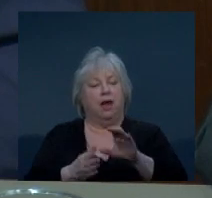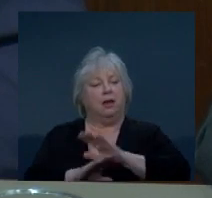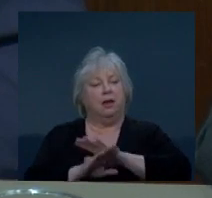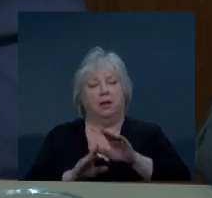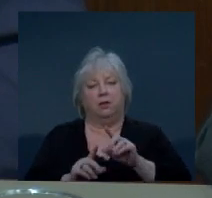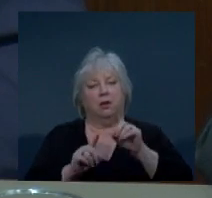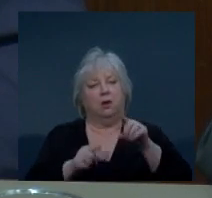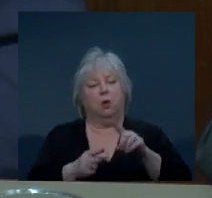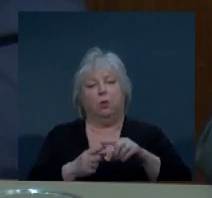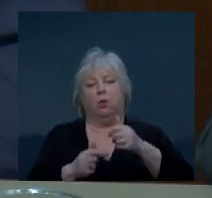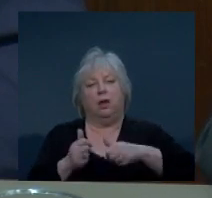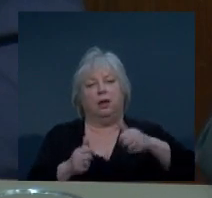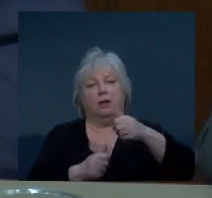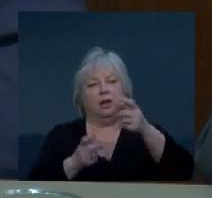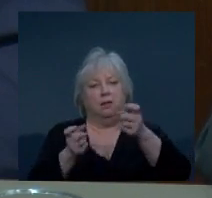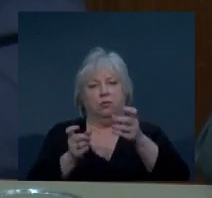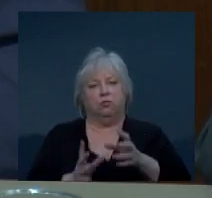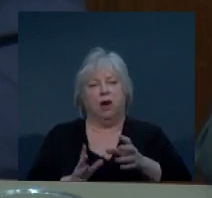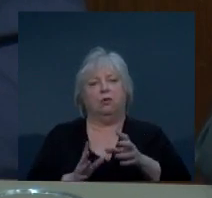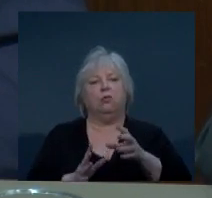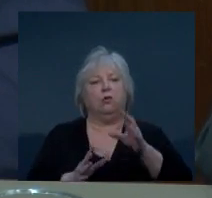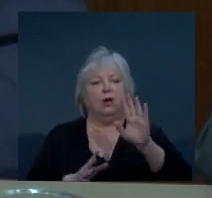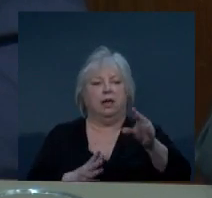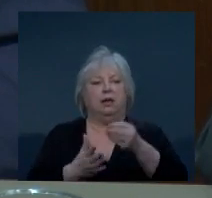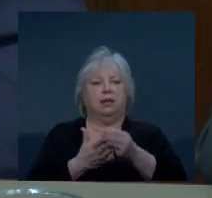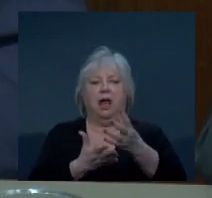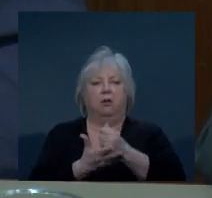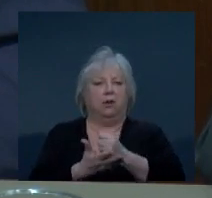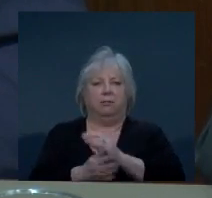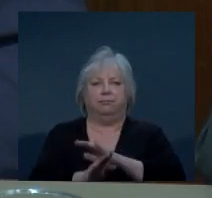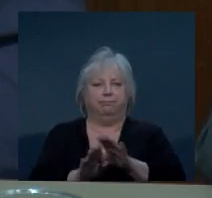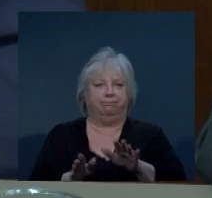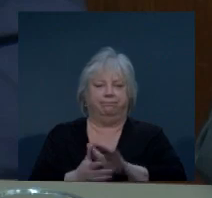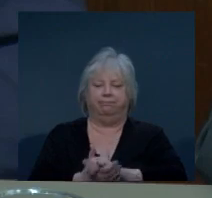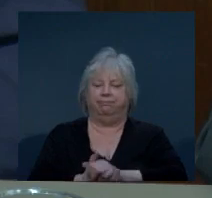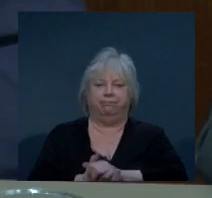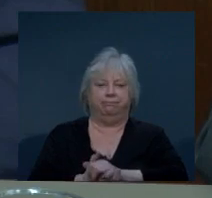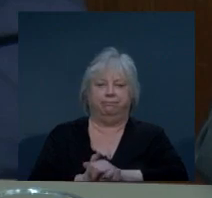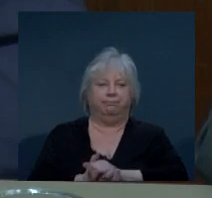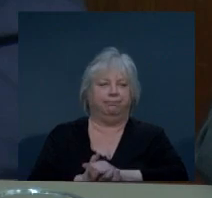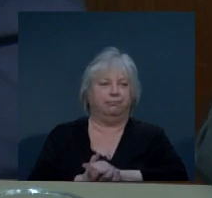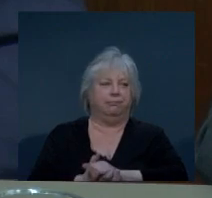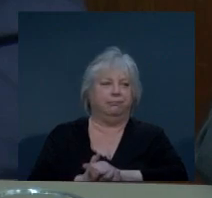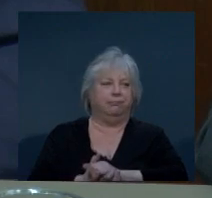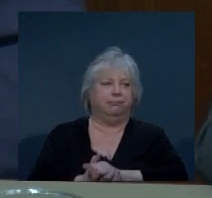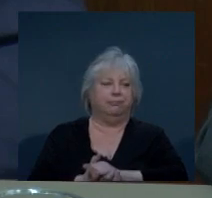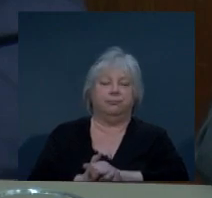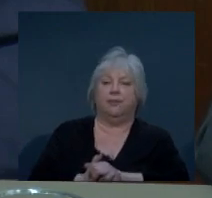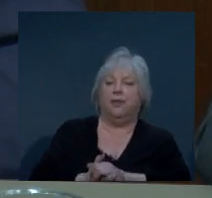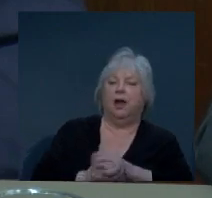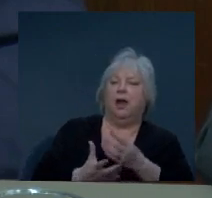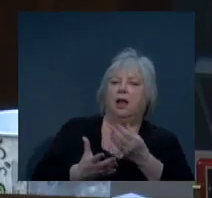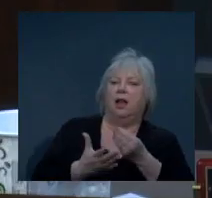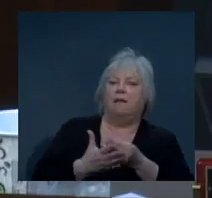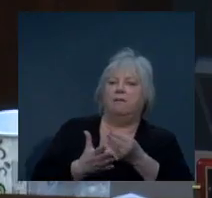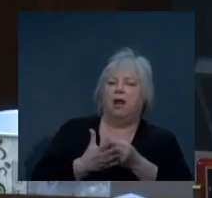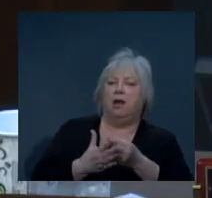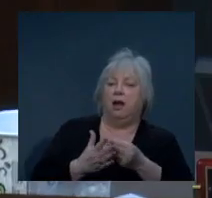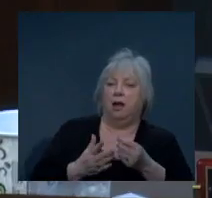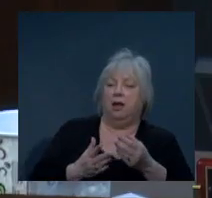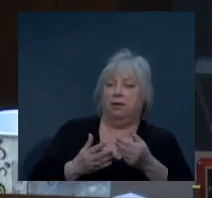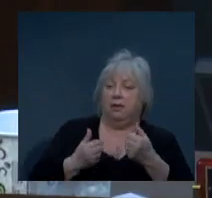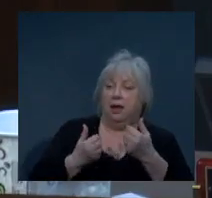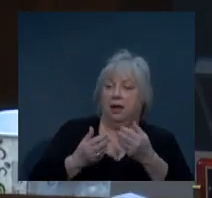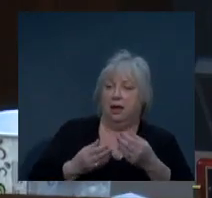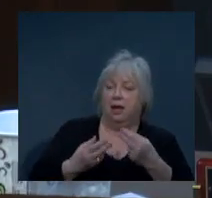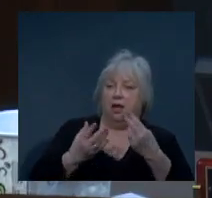go toward the executive director of First Tee's salary and benefit package. And that funding is issued through an